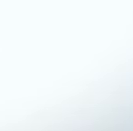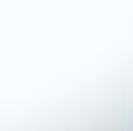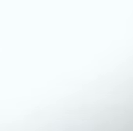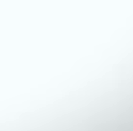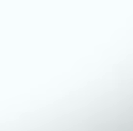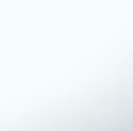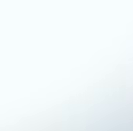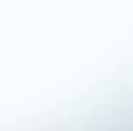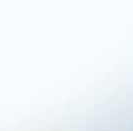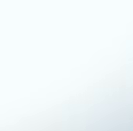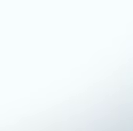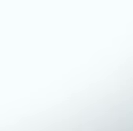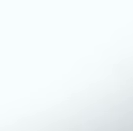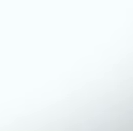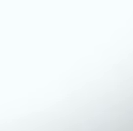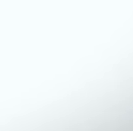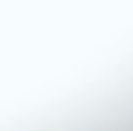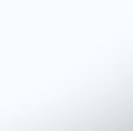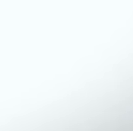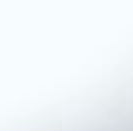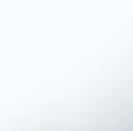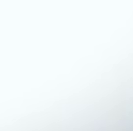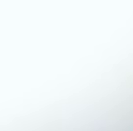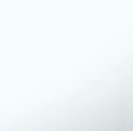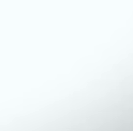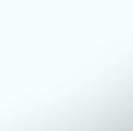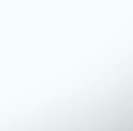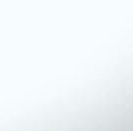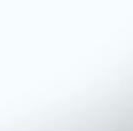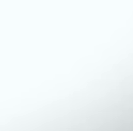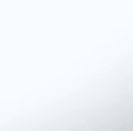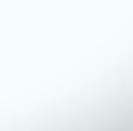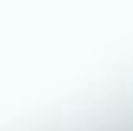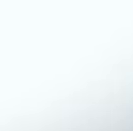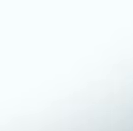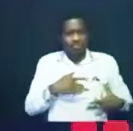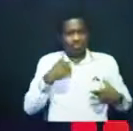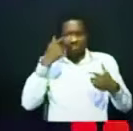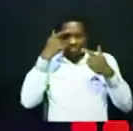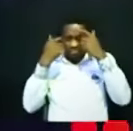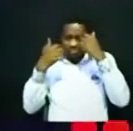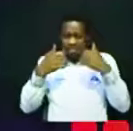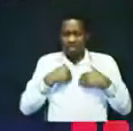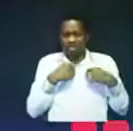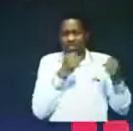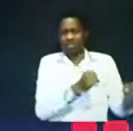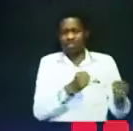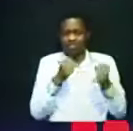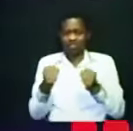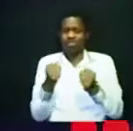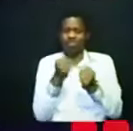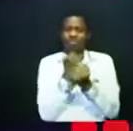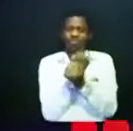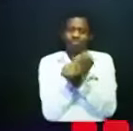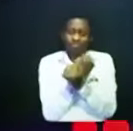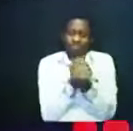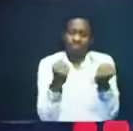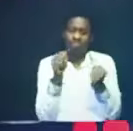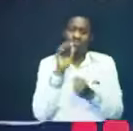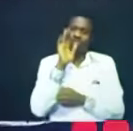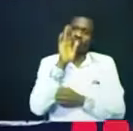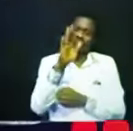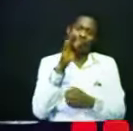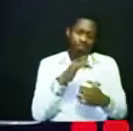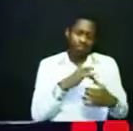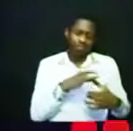heart, for it has the power to save your soul. Enti munyi efi ene boni